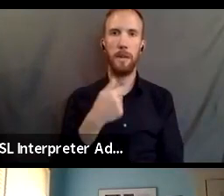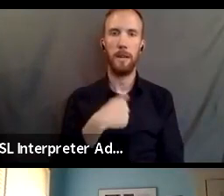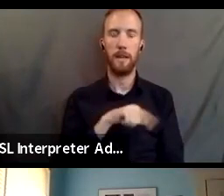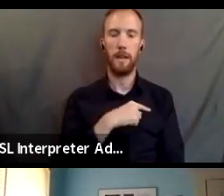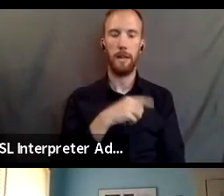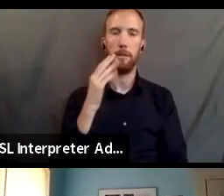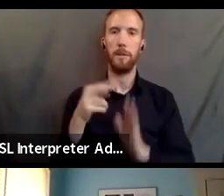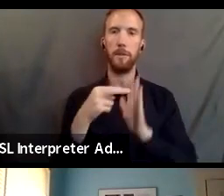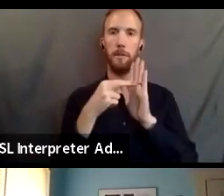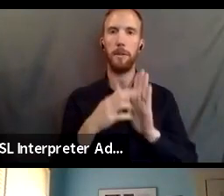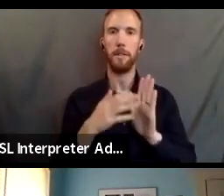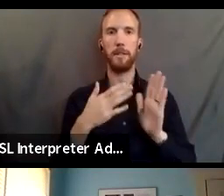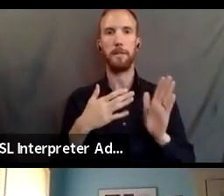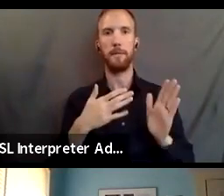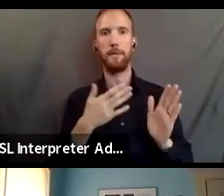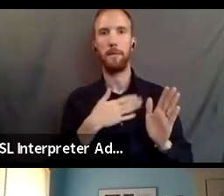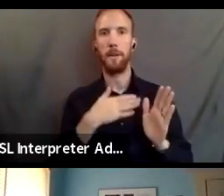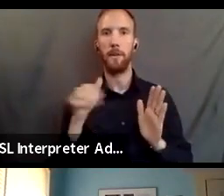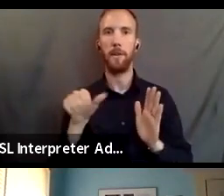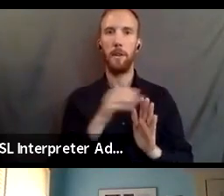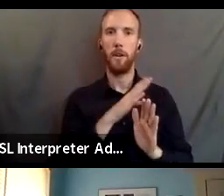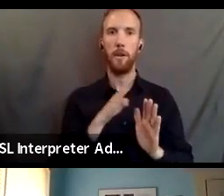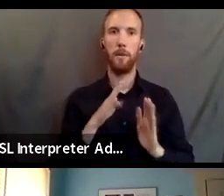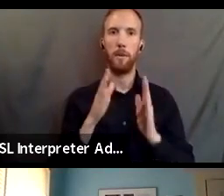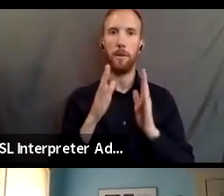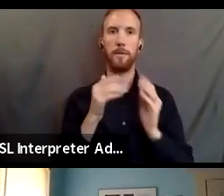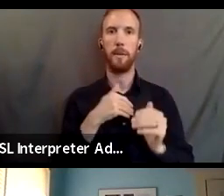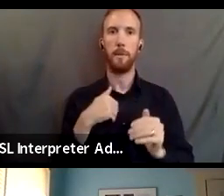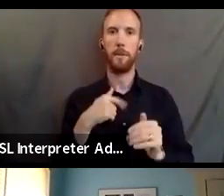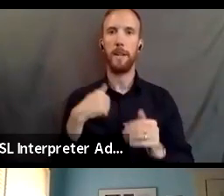board members thank you for joining us today